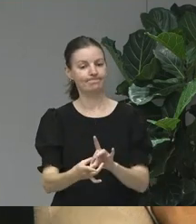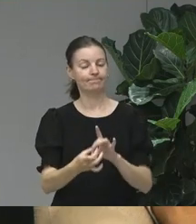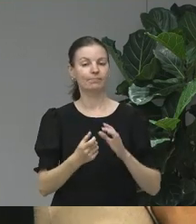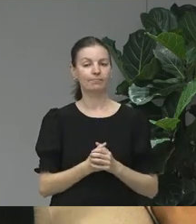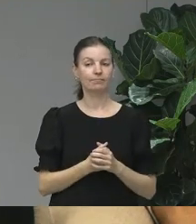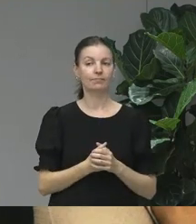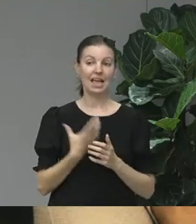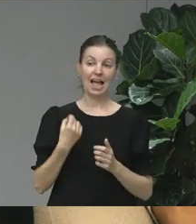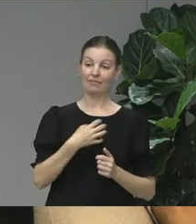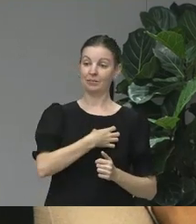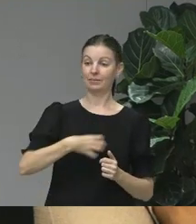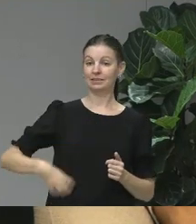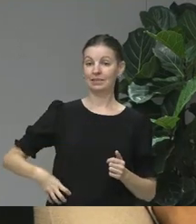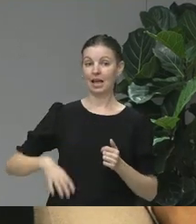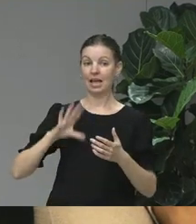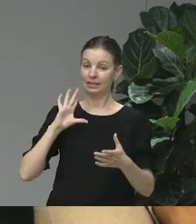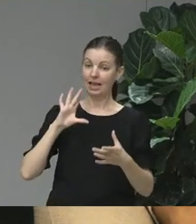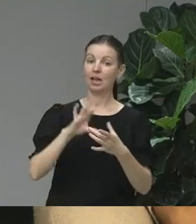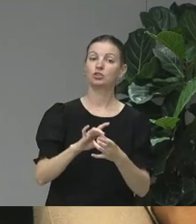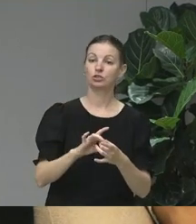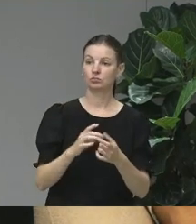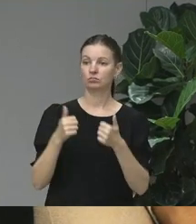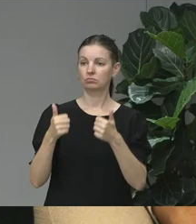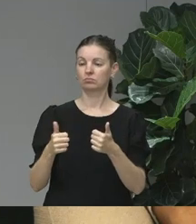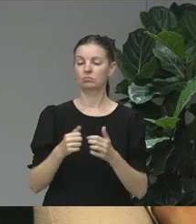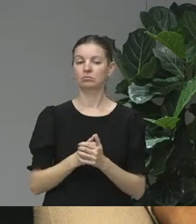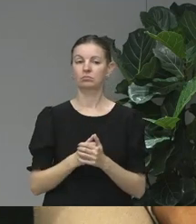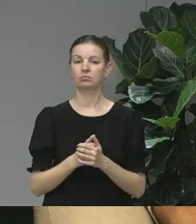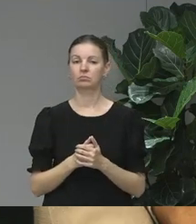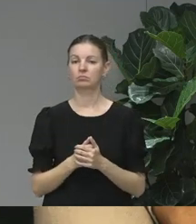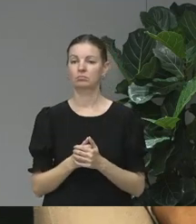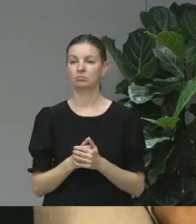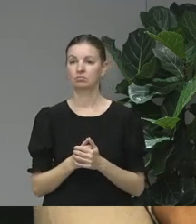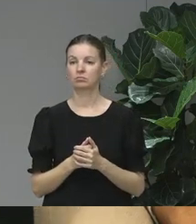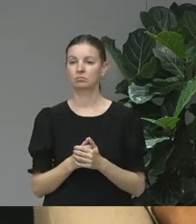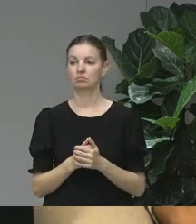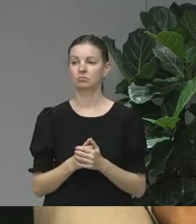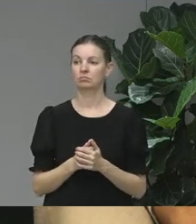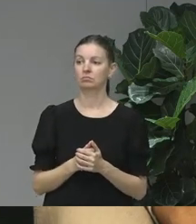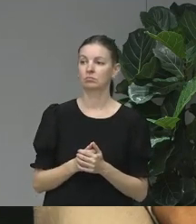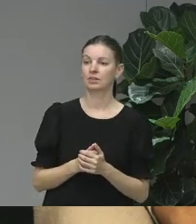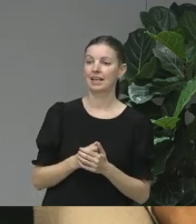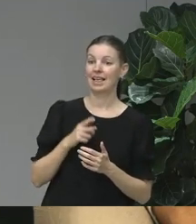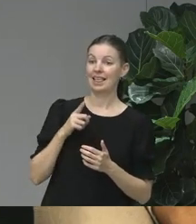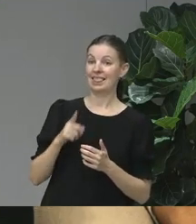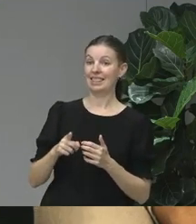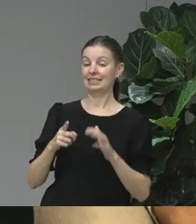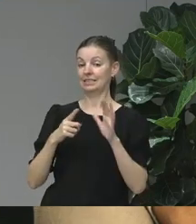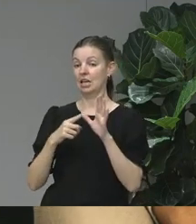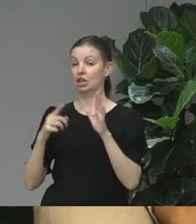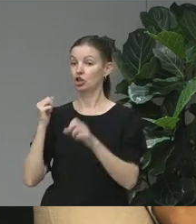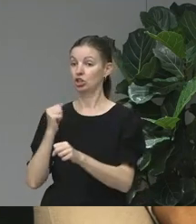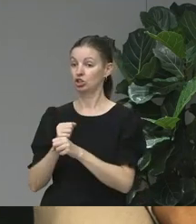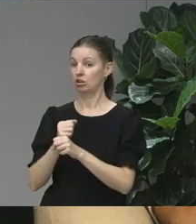start, having a minister who is engaged and seeing the reform agenda that this attorney has on the